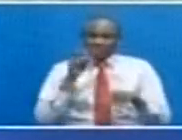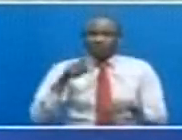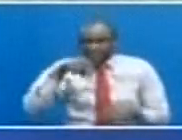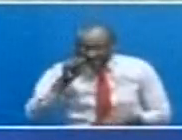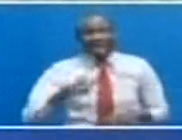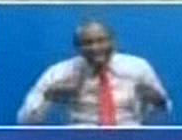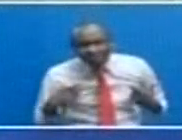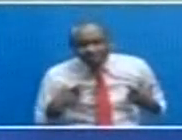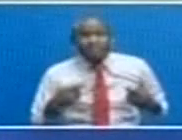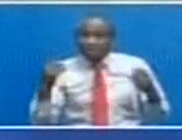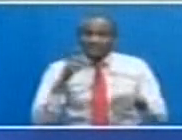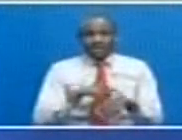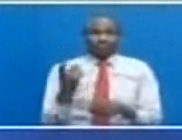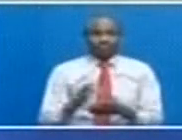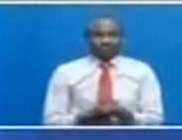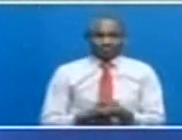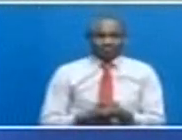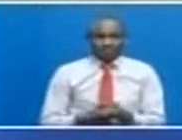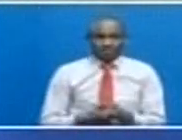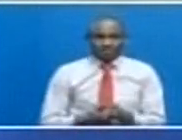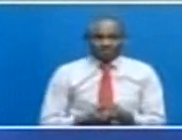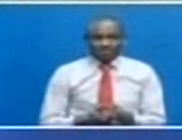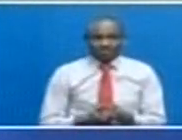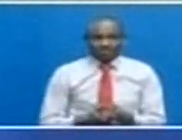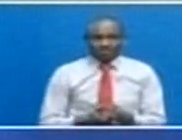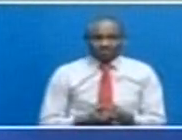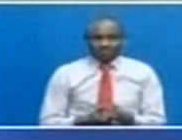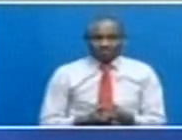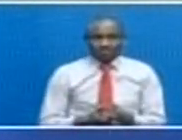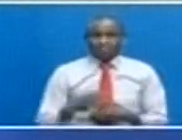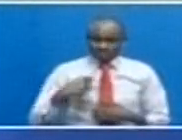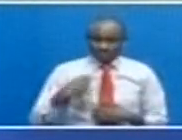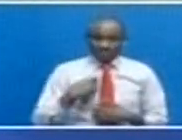mean you are still alive? The Wadi. And Biko.